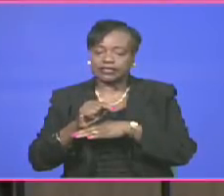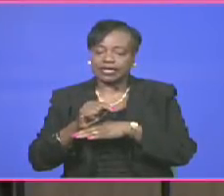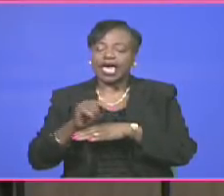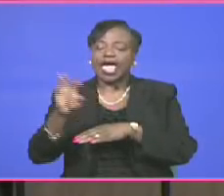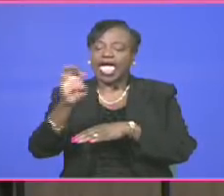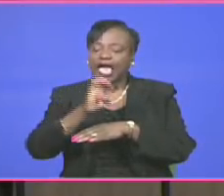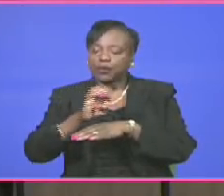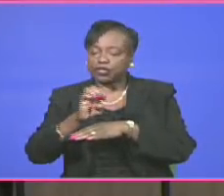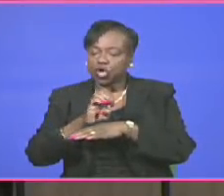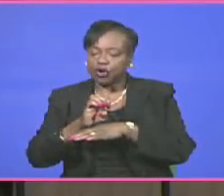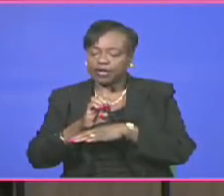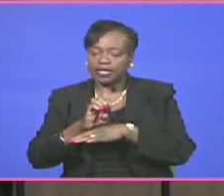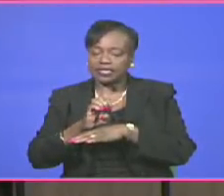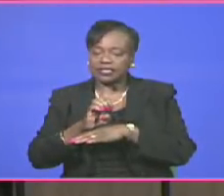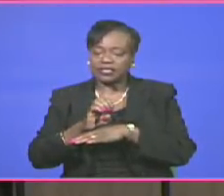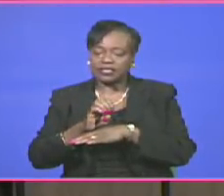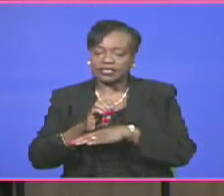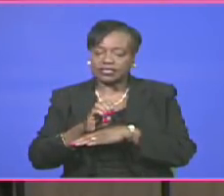Ecuadorian,